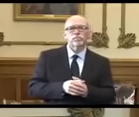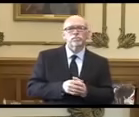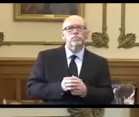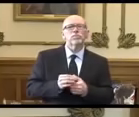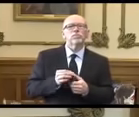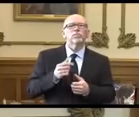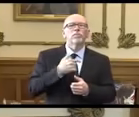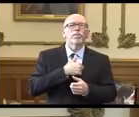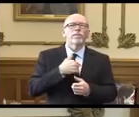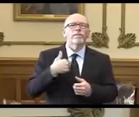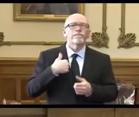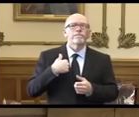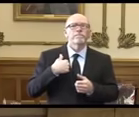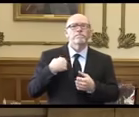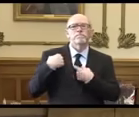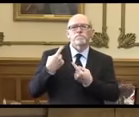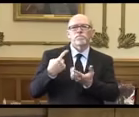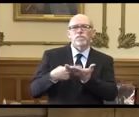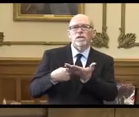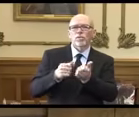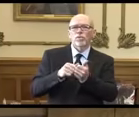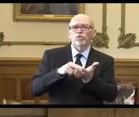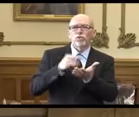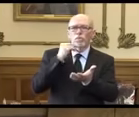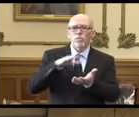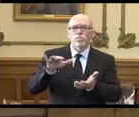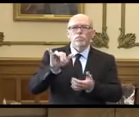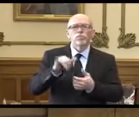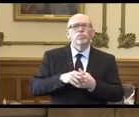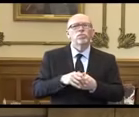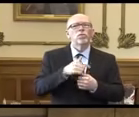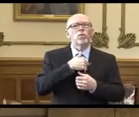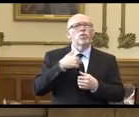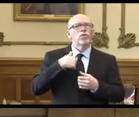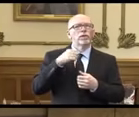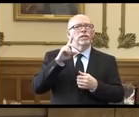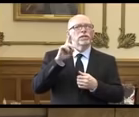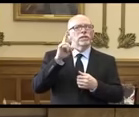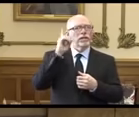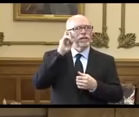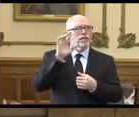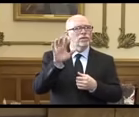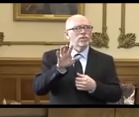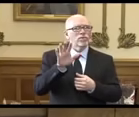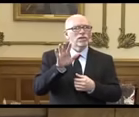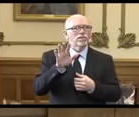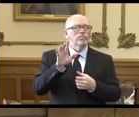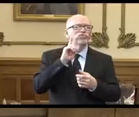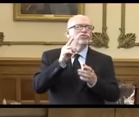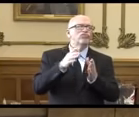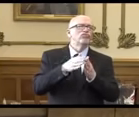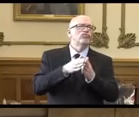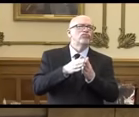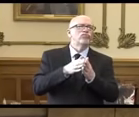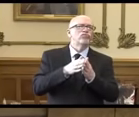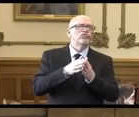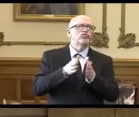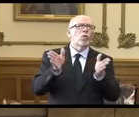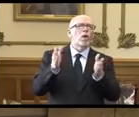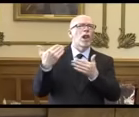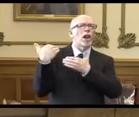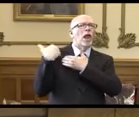We have been in discussion with them as well. We have put out guidance around just general